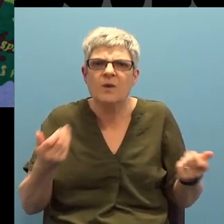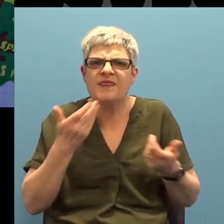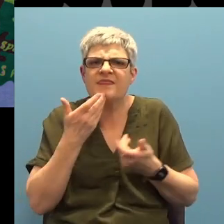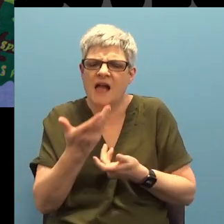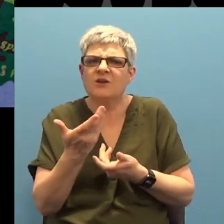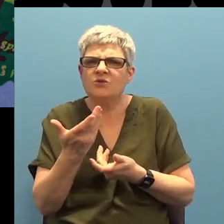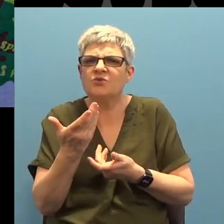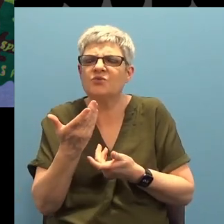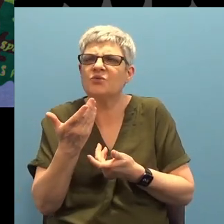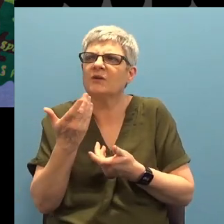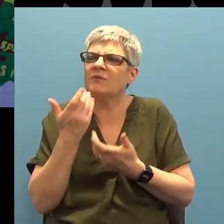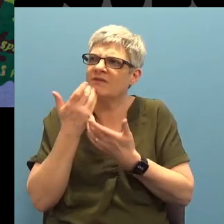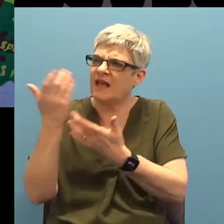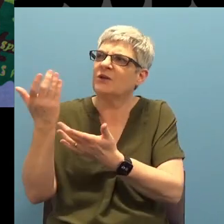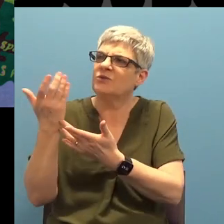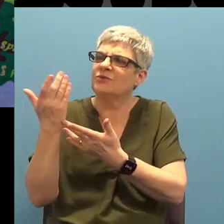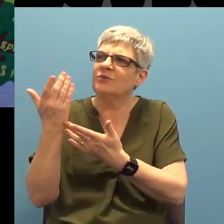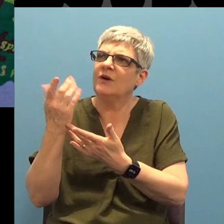thank you for